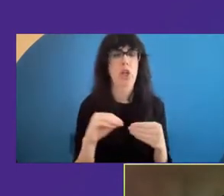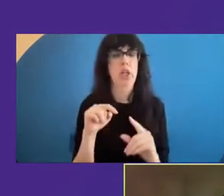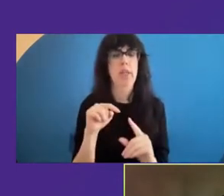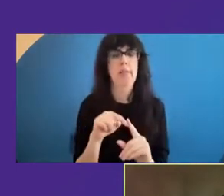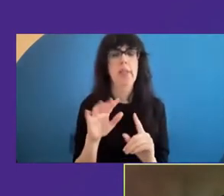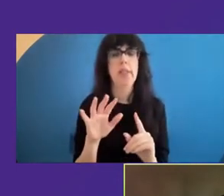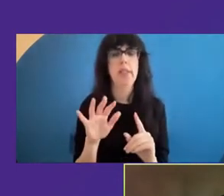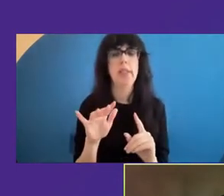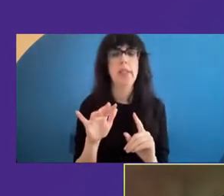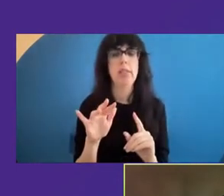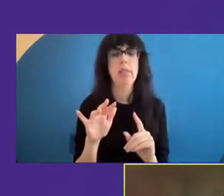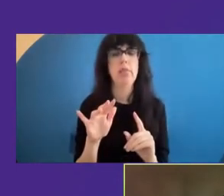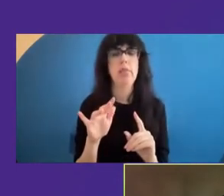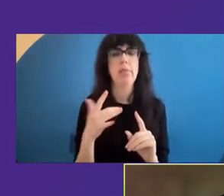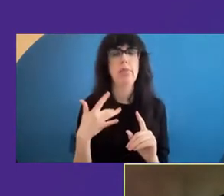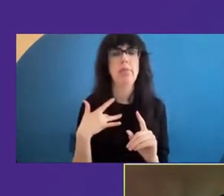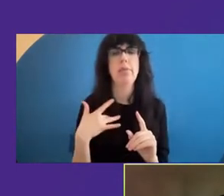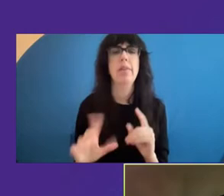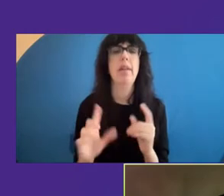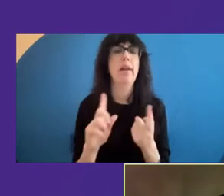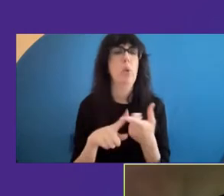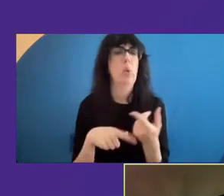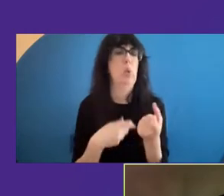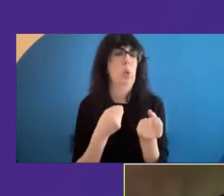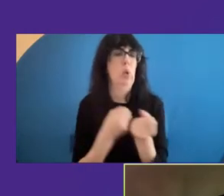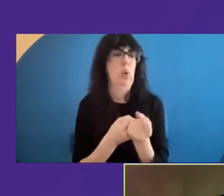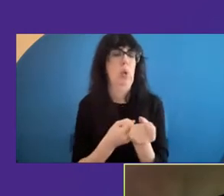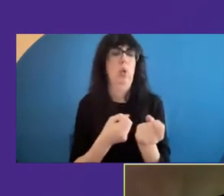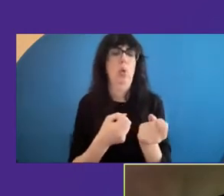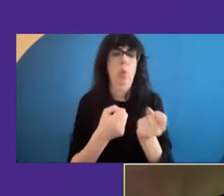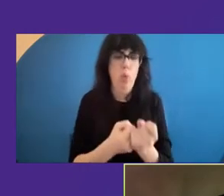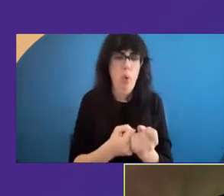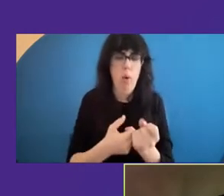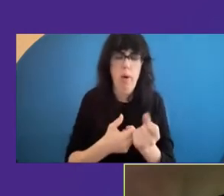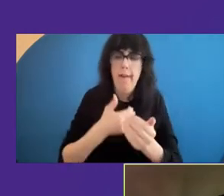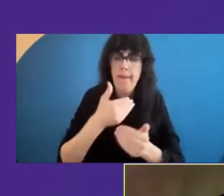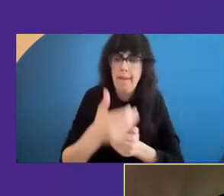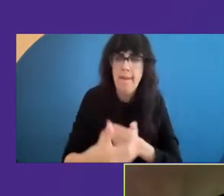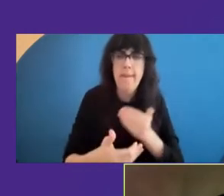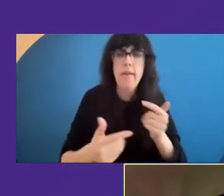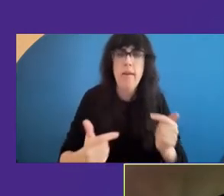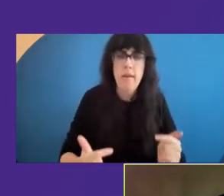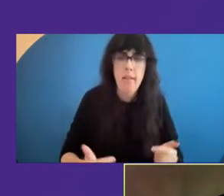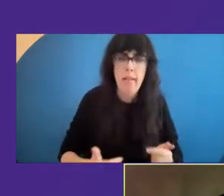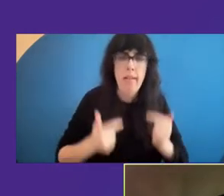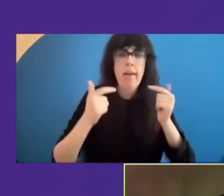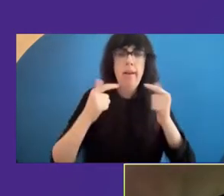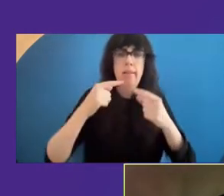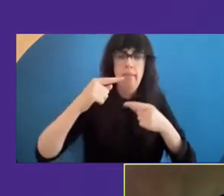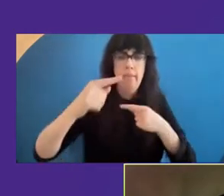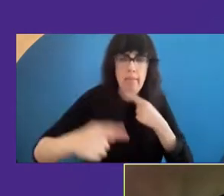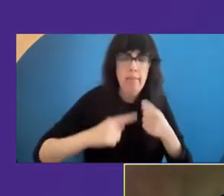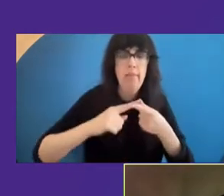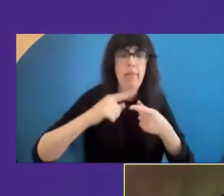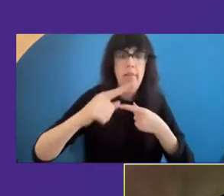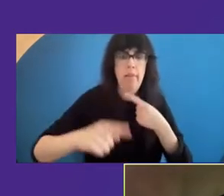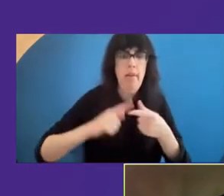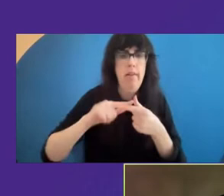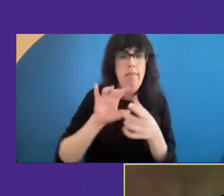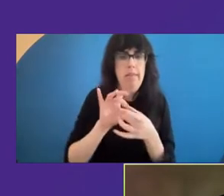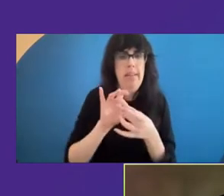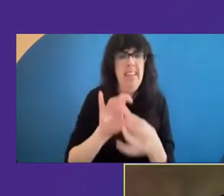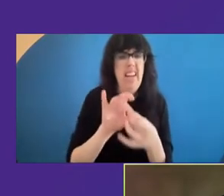sort of support a life cycle of connection throughout it.